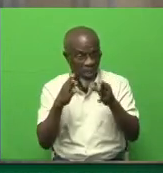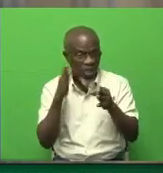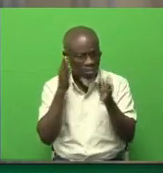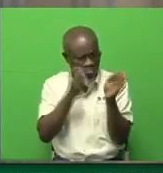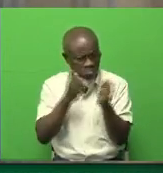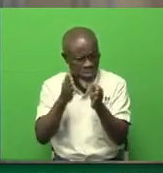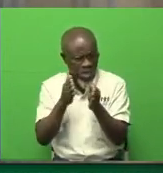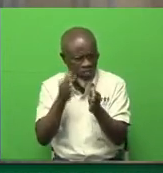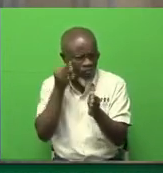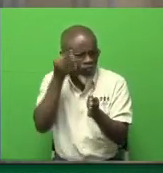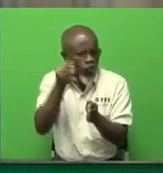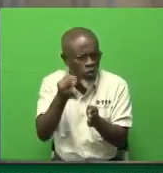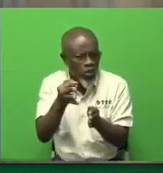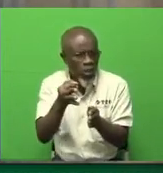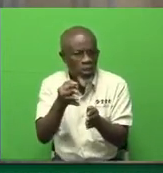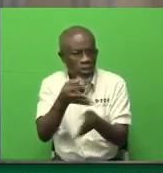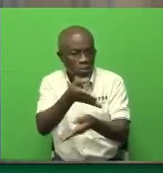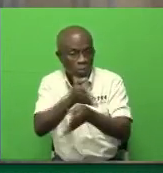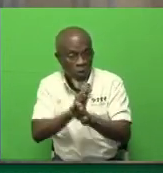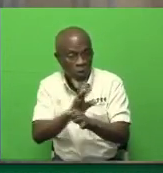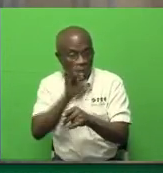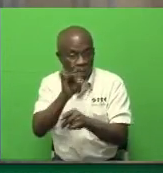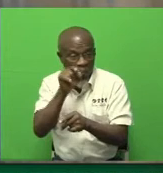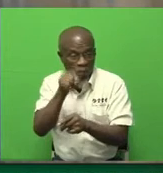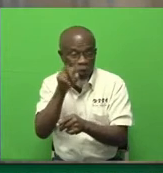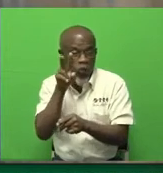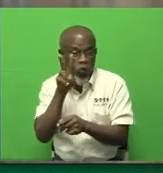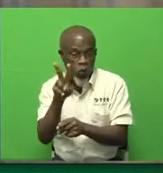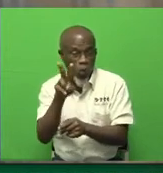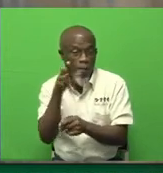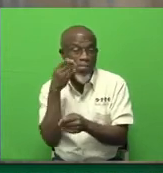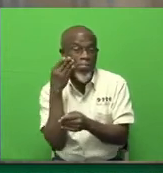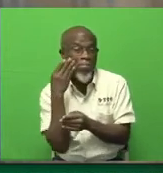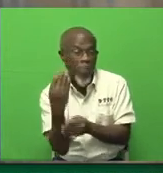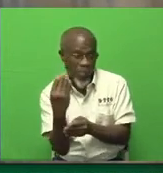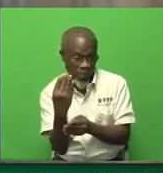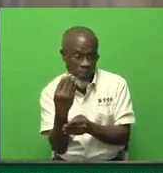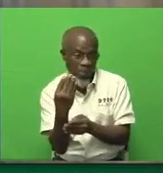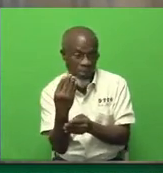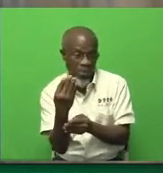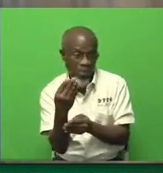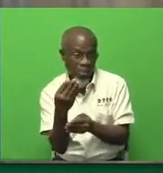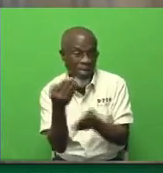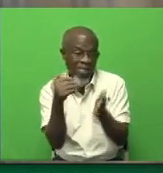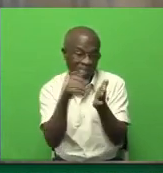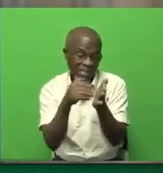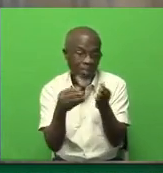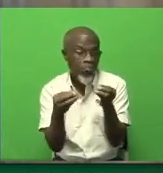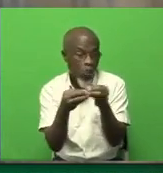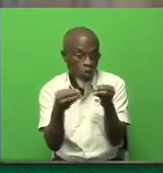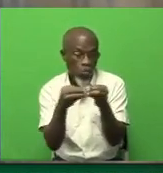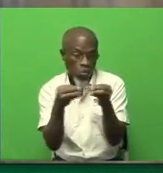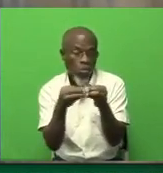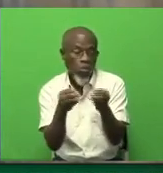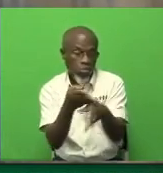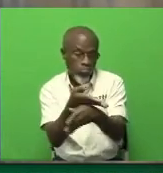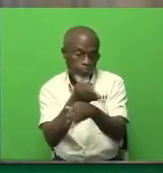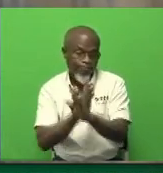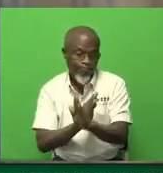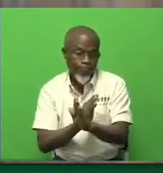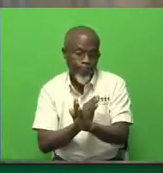another 8.2 billion dollars 8.2 billion dozen fiscal 2023